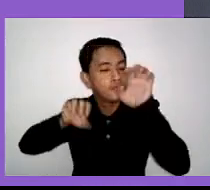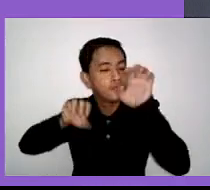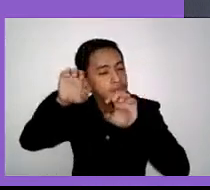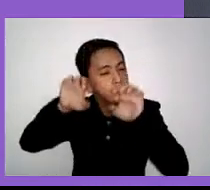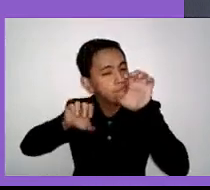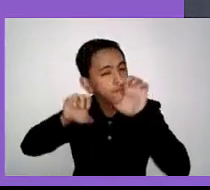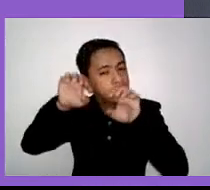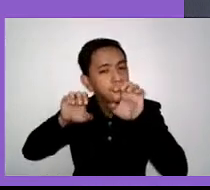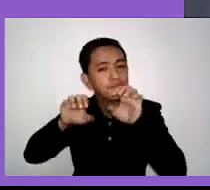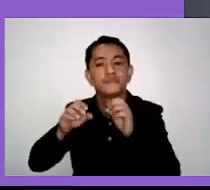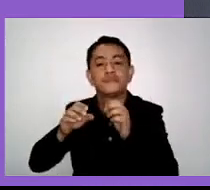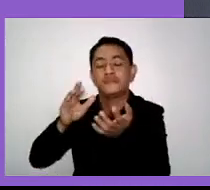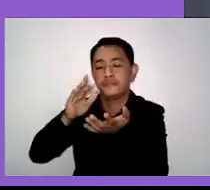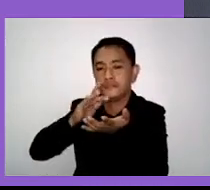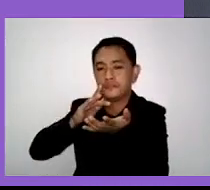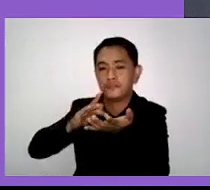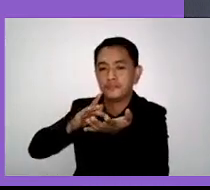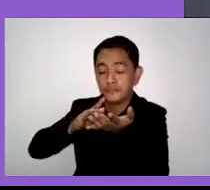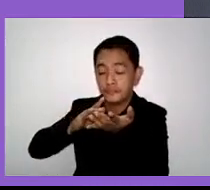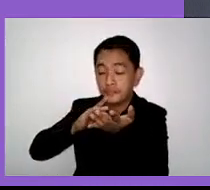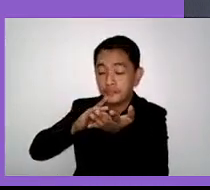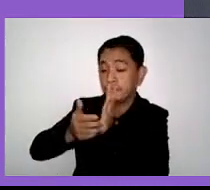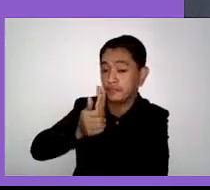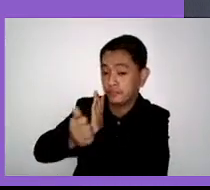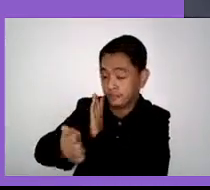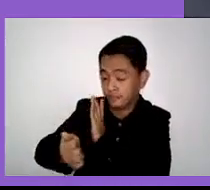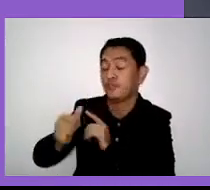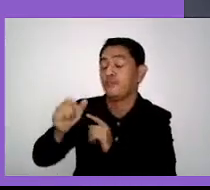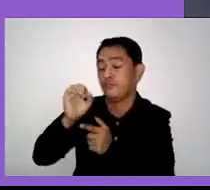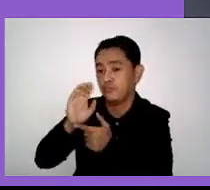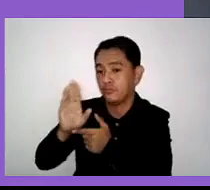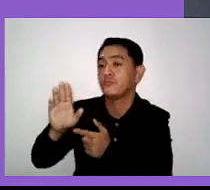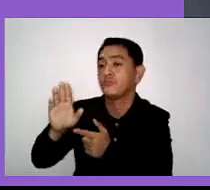specialist and/or literacy specialist.